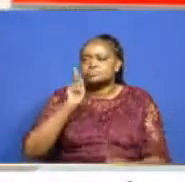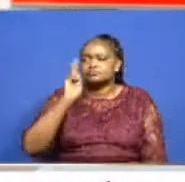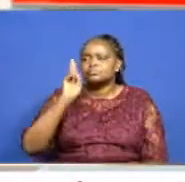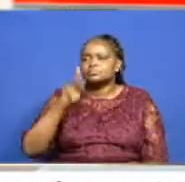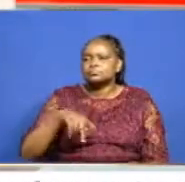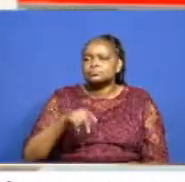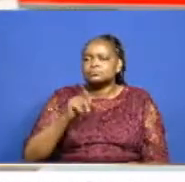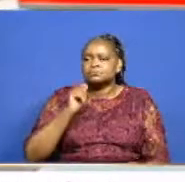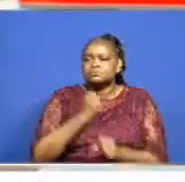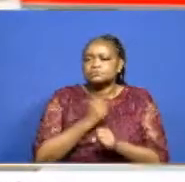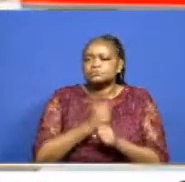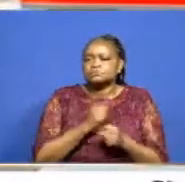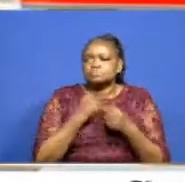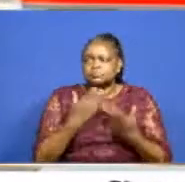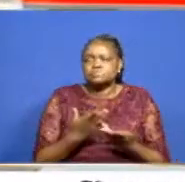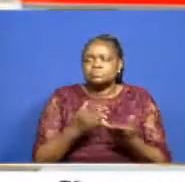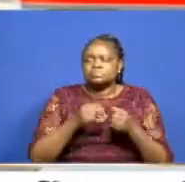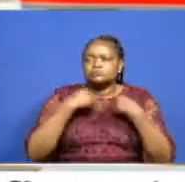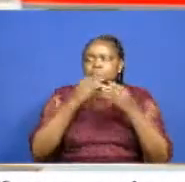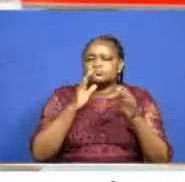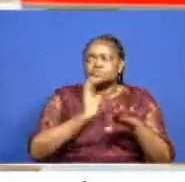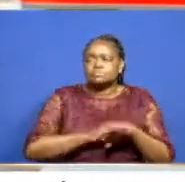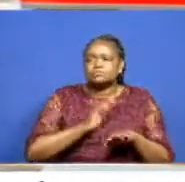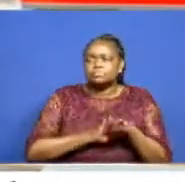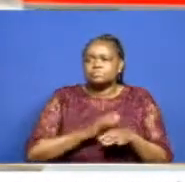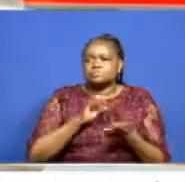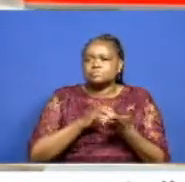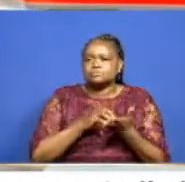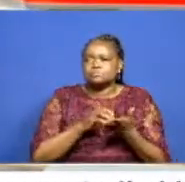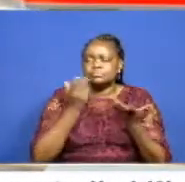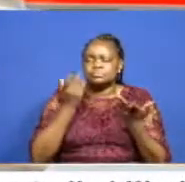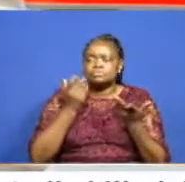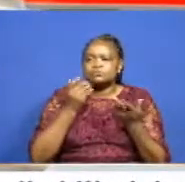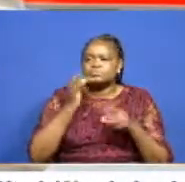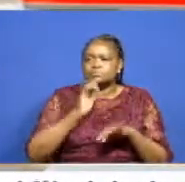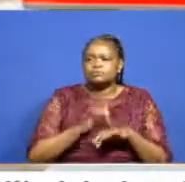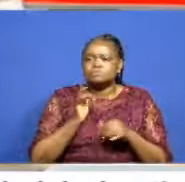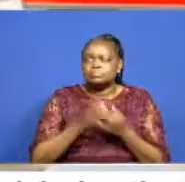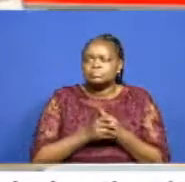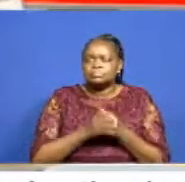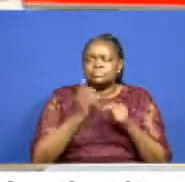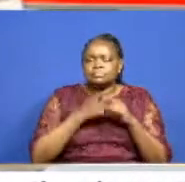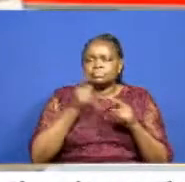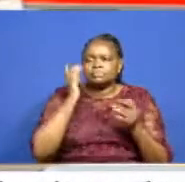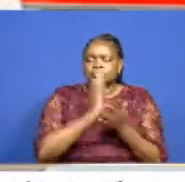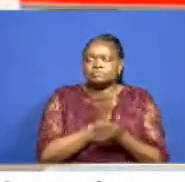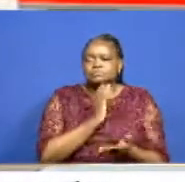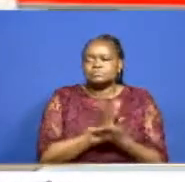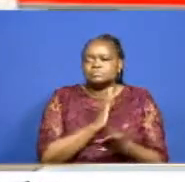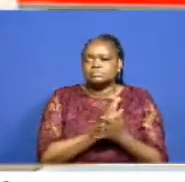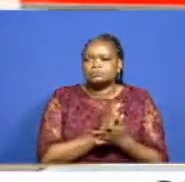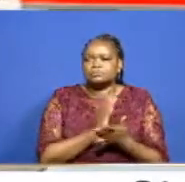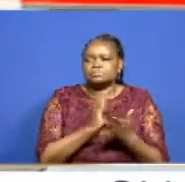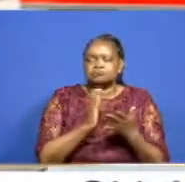currently to give a proper position on the effectiveness. But to the extent that